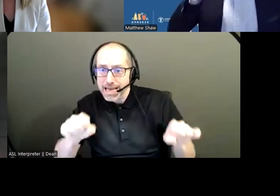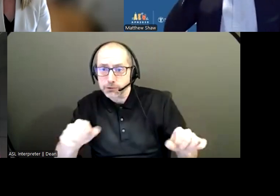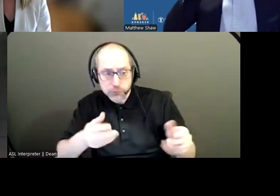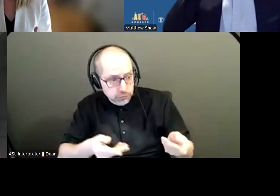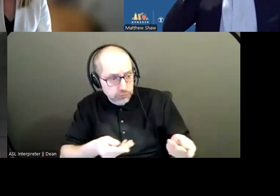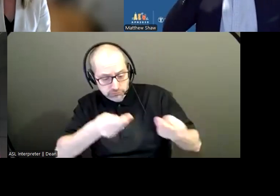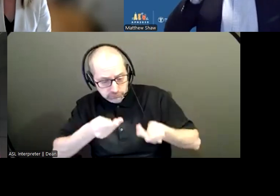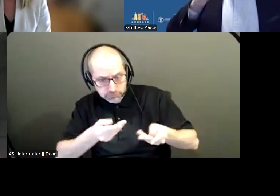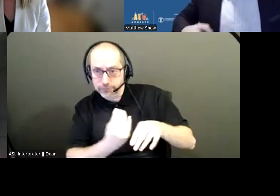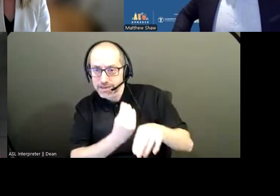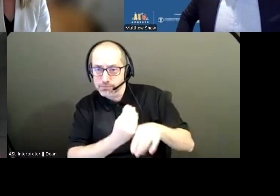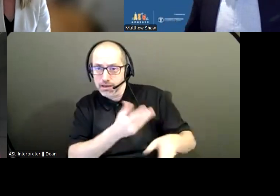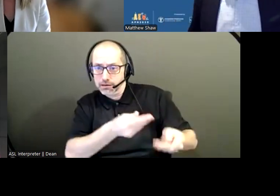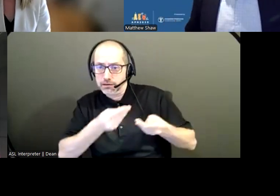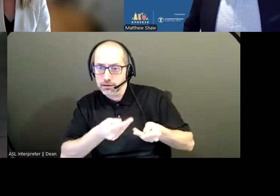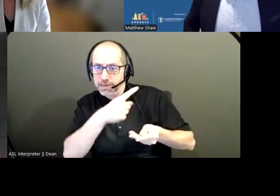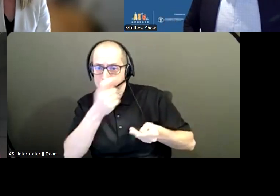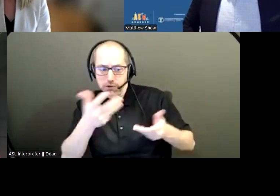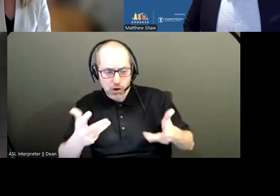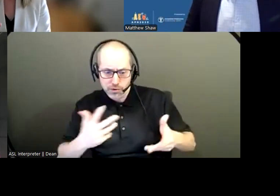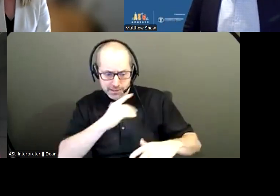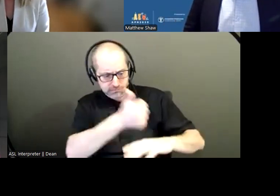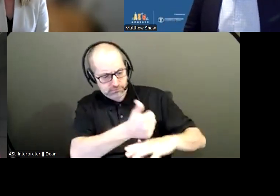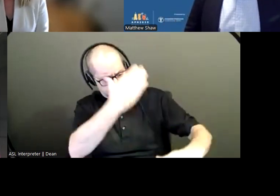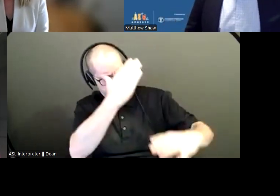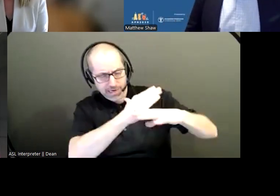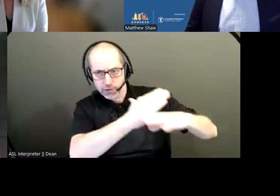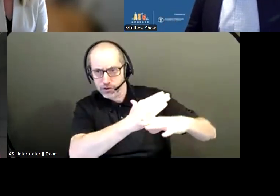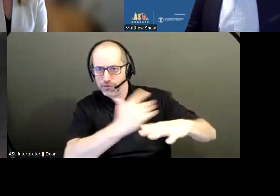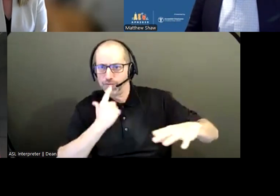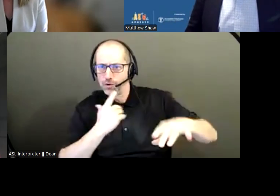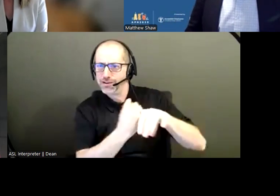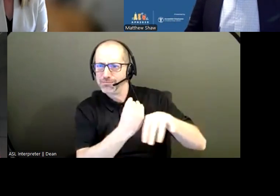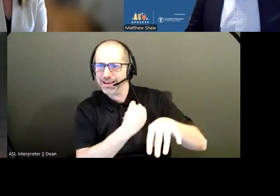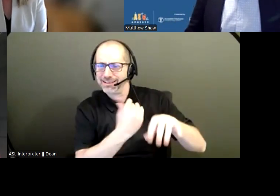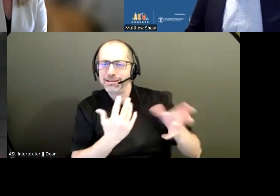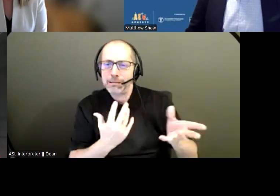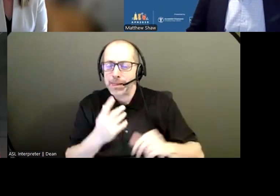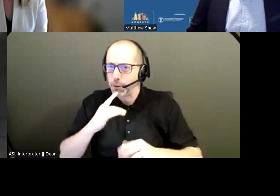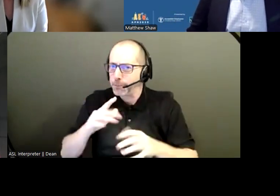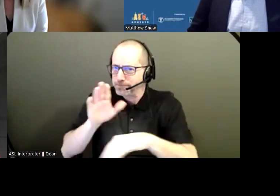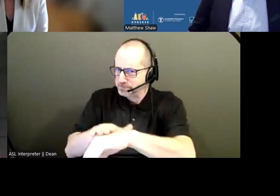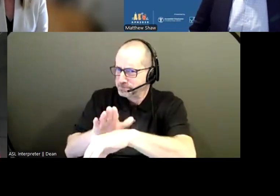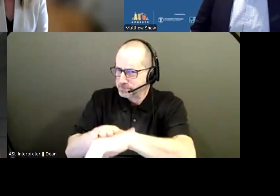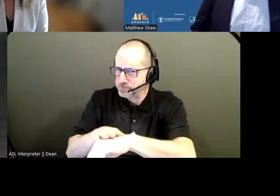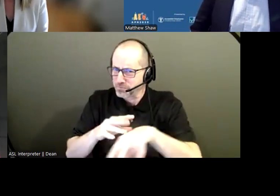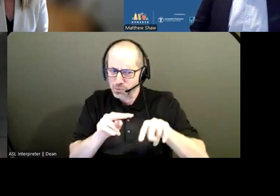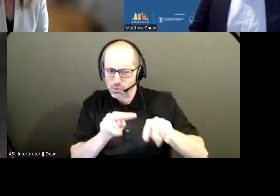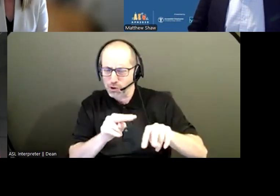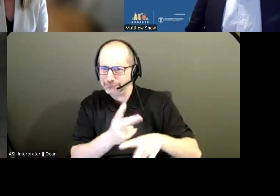your barriers in your feedback mechanism. So just wanted to say, pay attention to that as well.